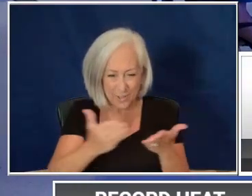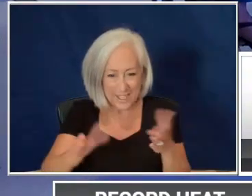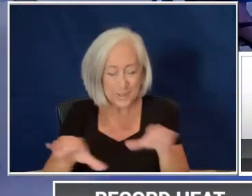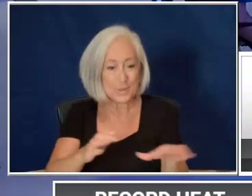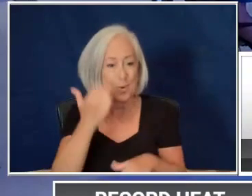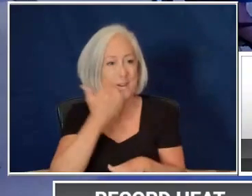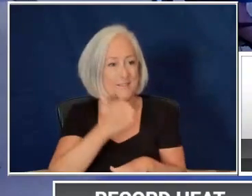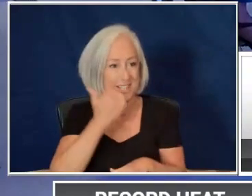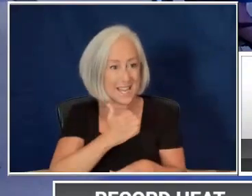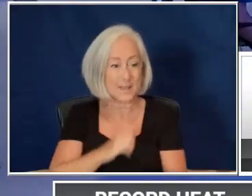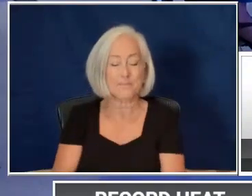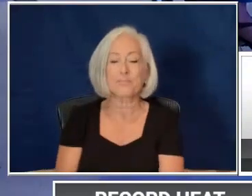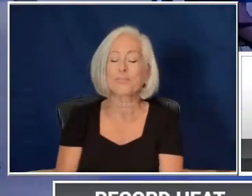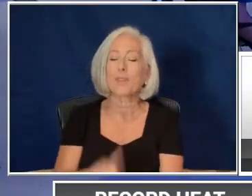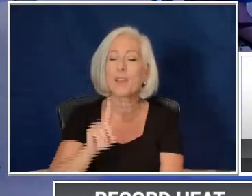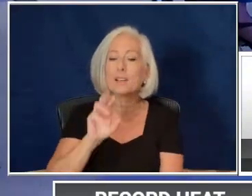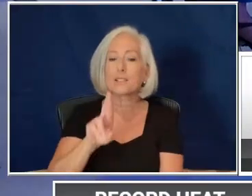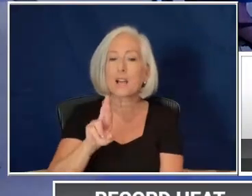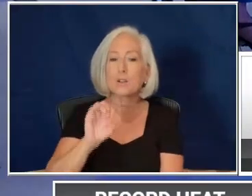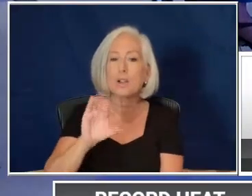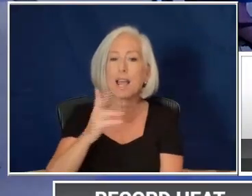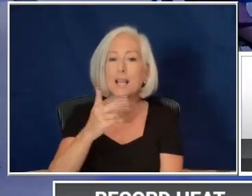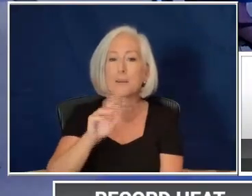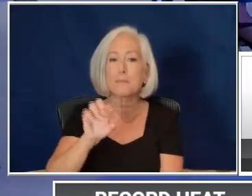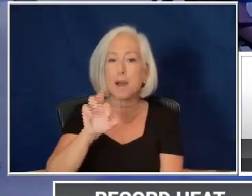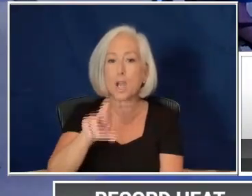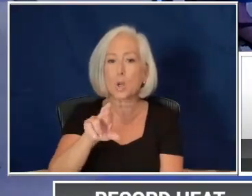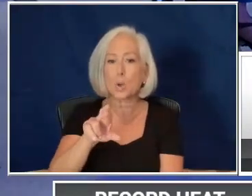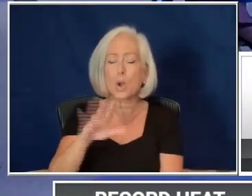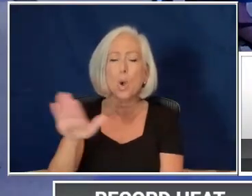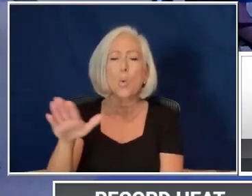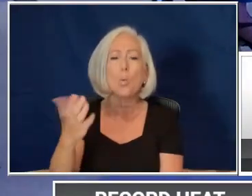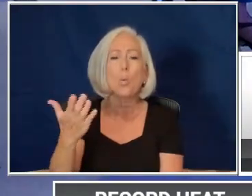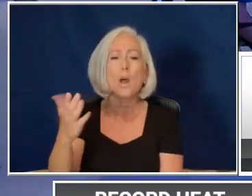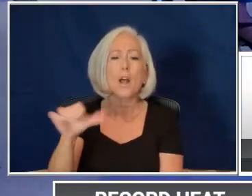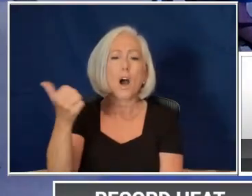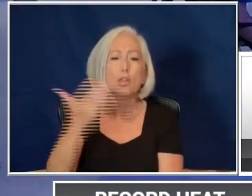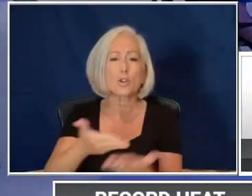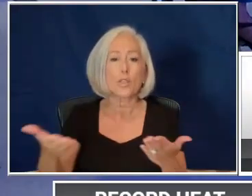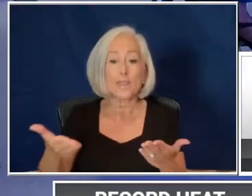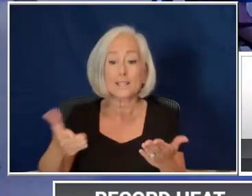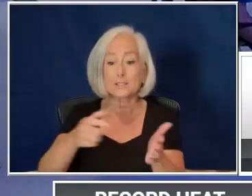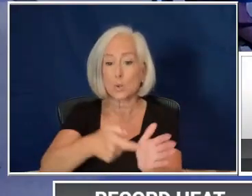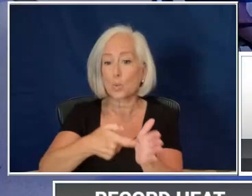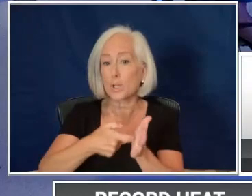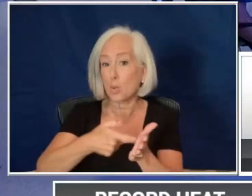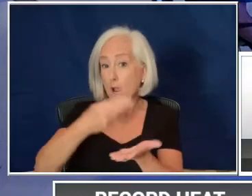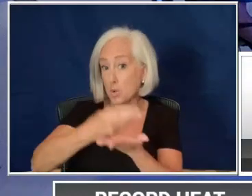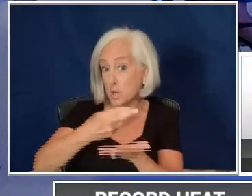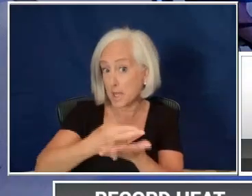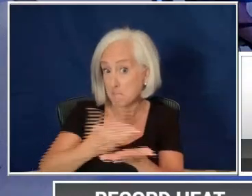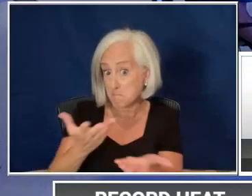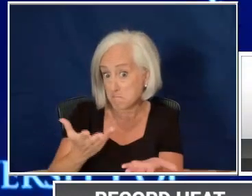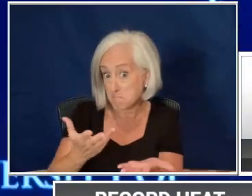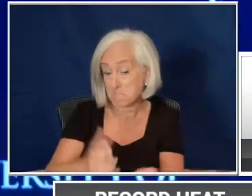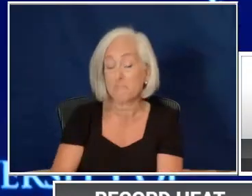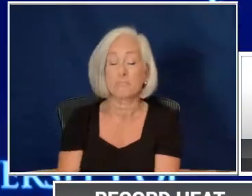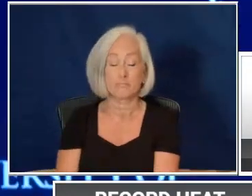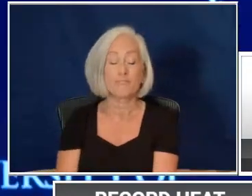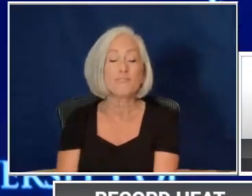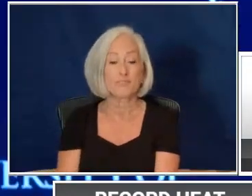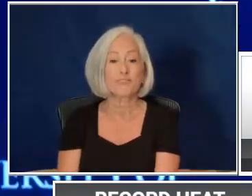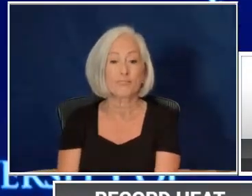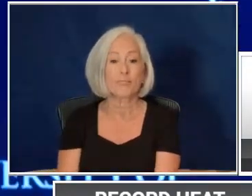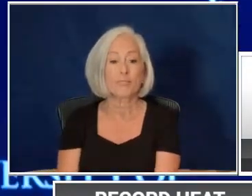Eckmeyer, what are some of the other injuries that people may not realize might lead to needing to spend some time at rehab? Sure. So I